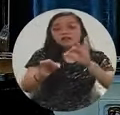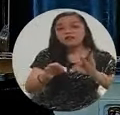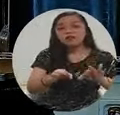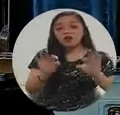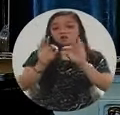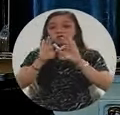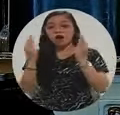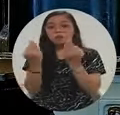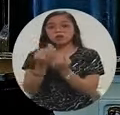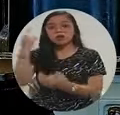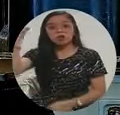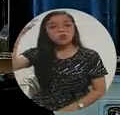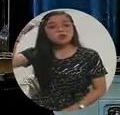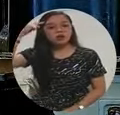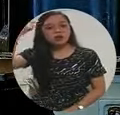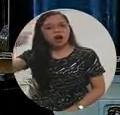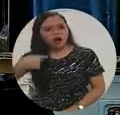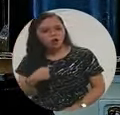your family,